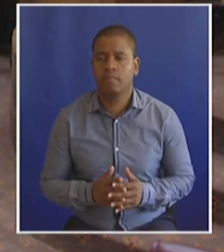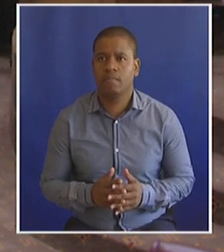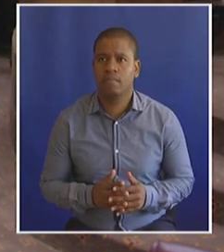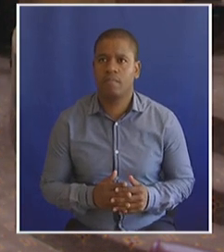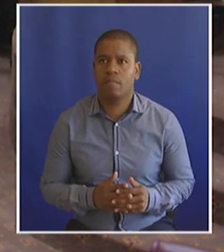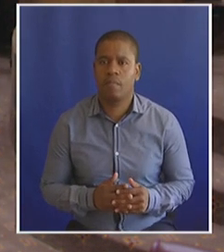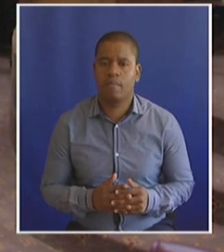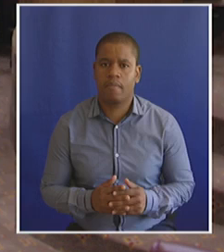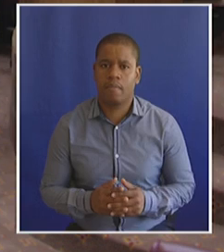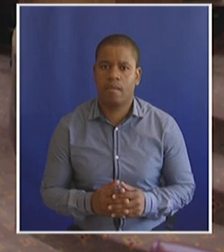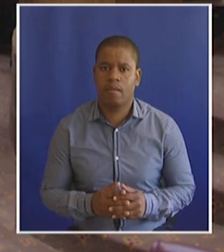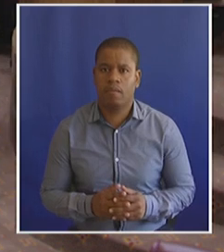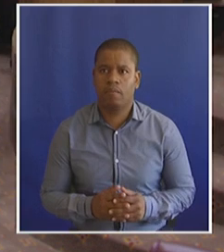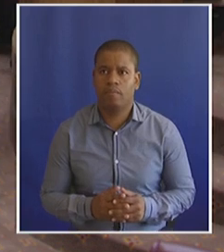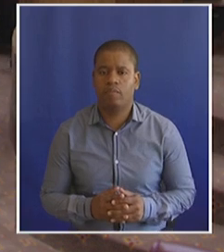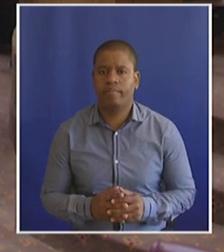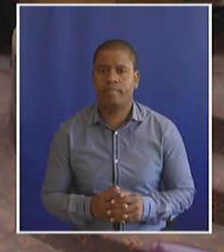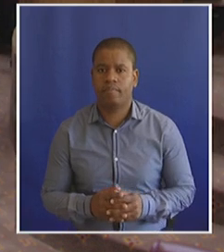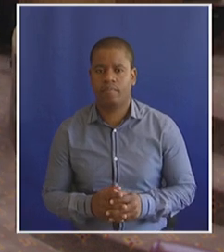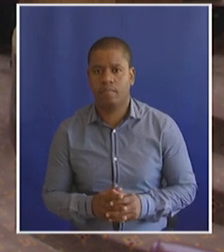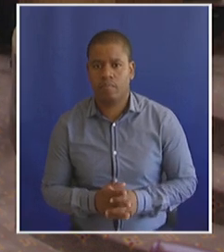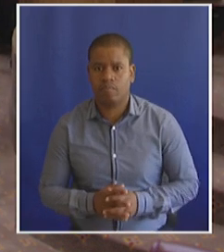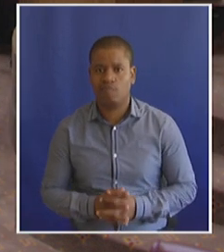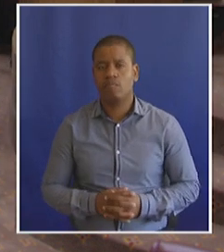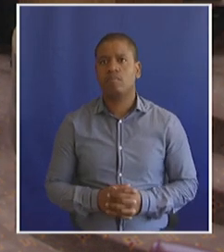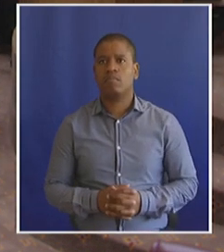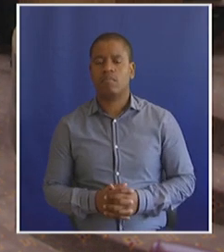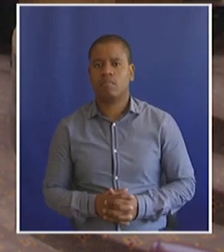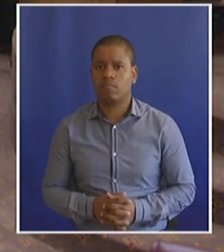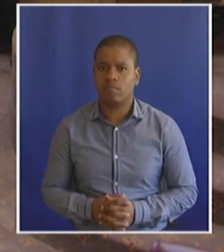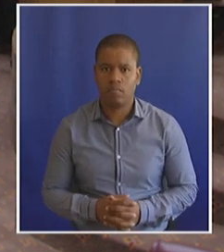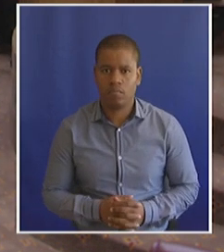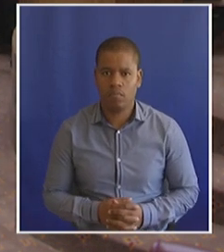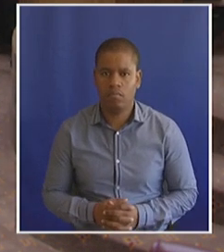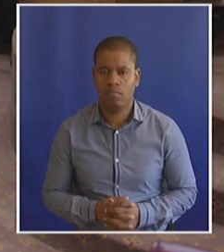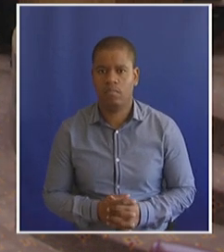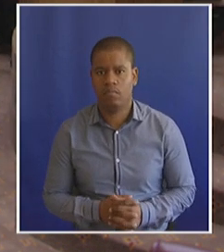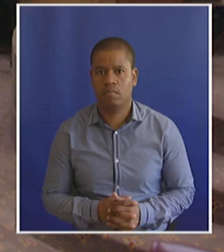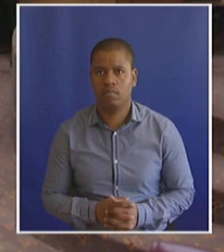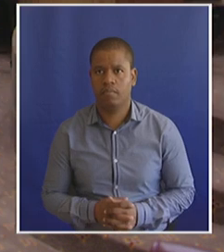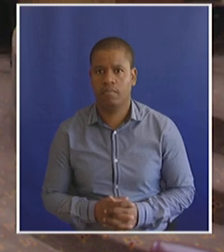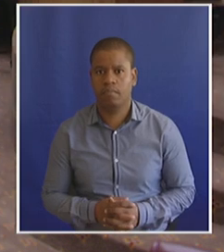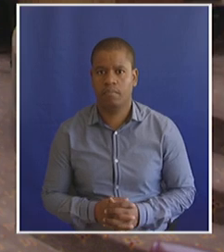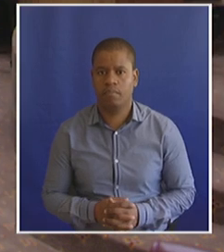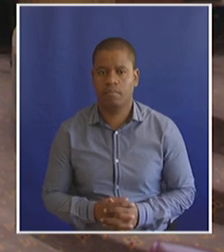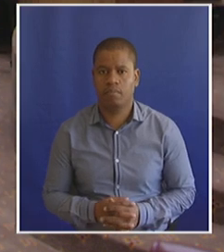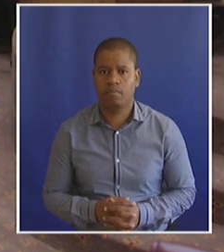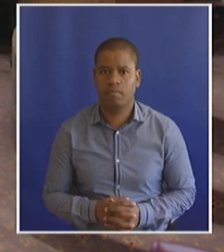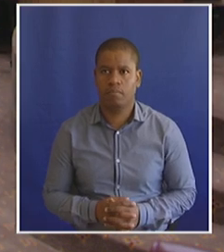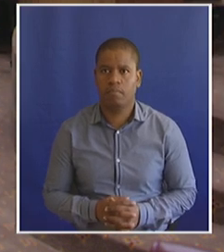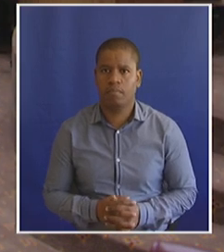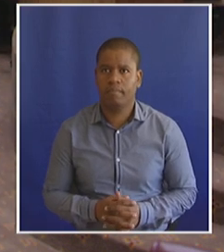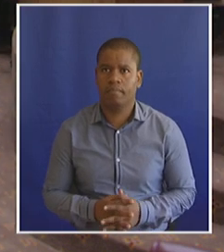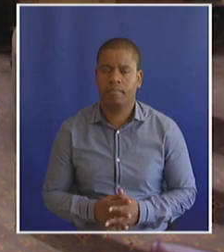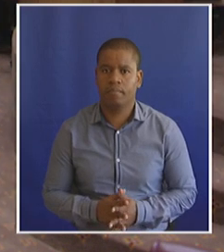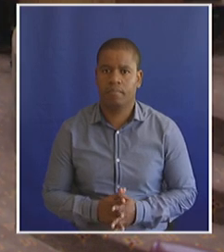motion or motions without notice today, except for motions on the order paper. We